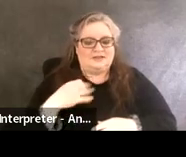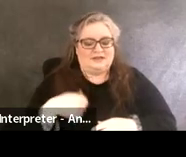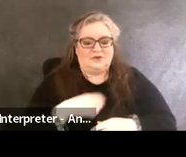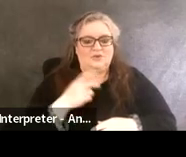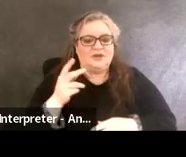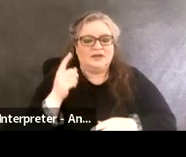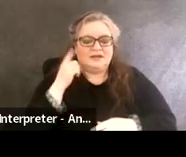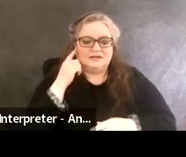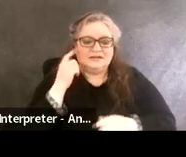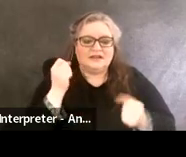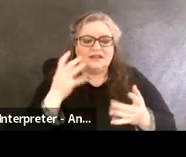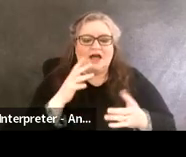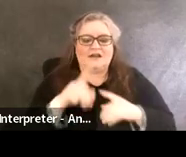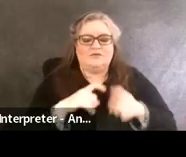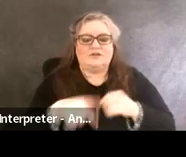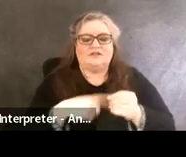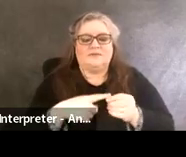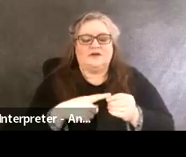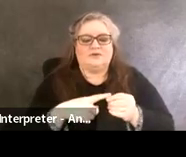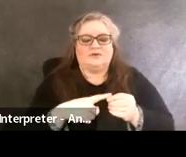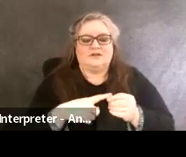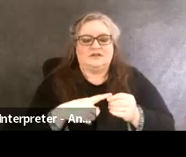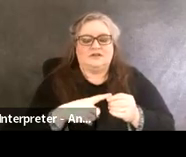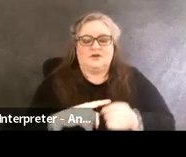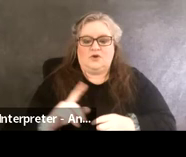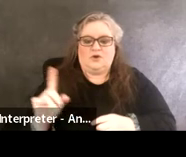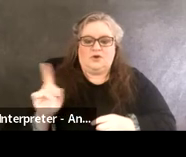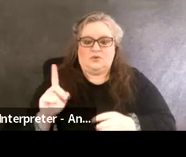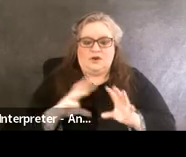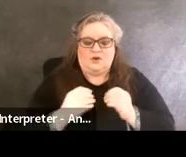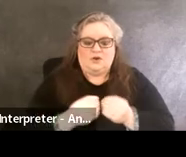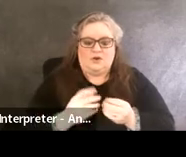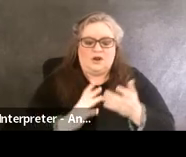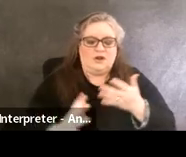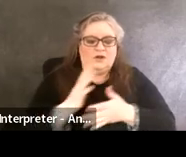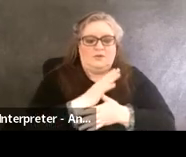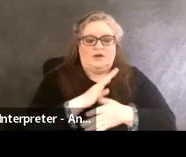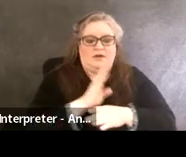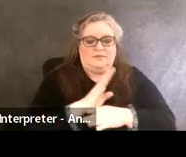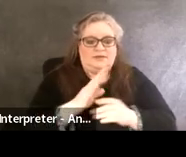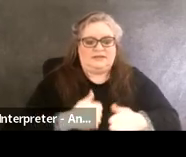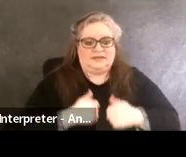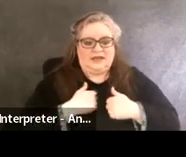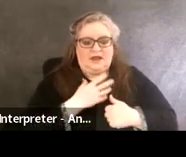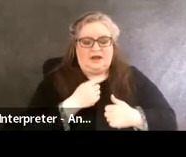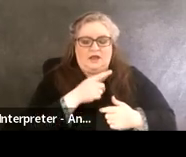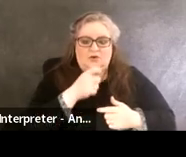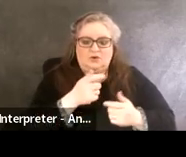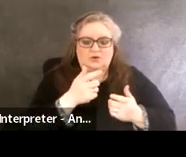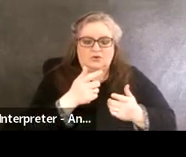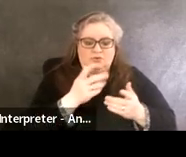a lot of questions about where an organization's primary business address might be and who they